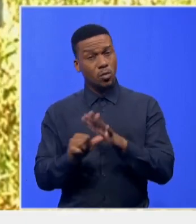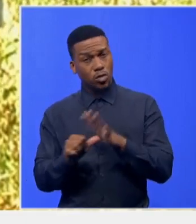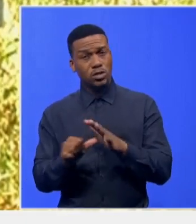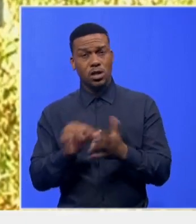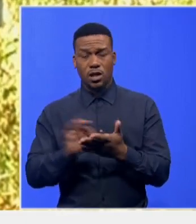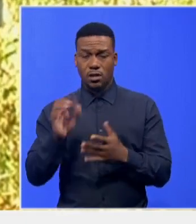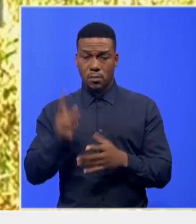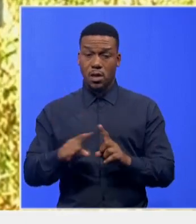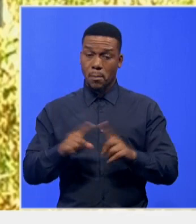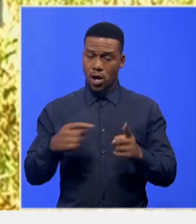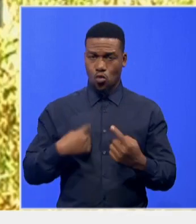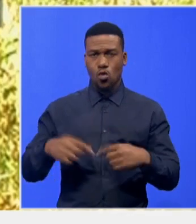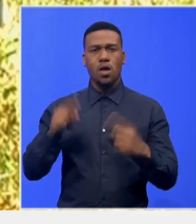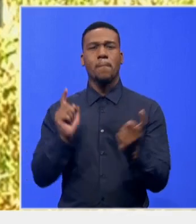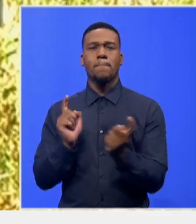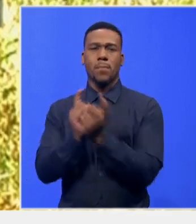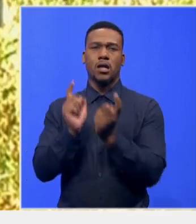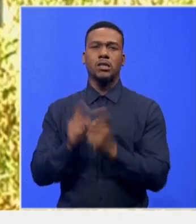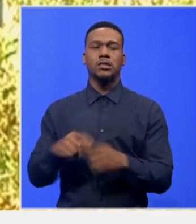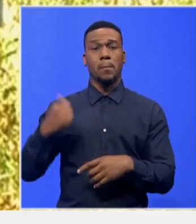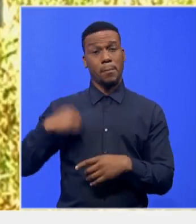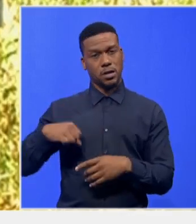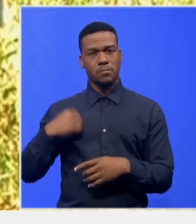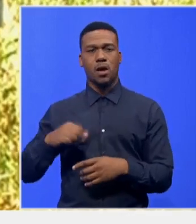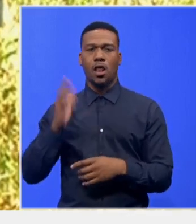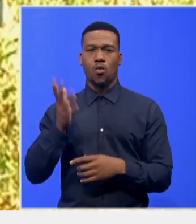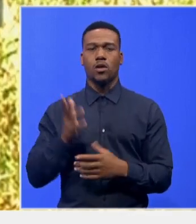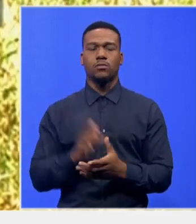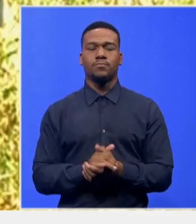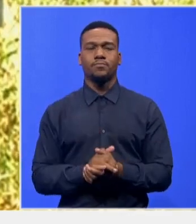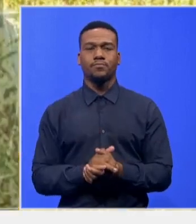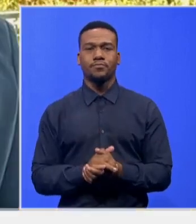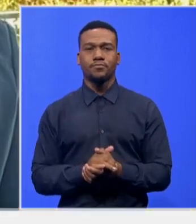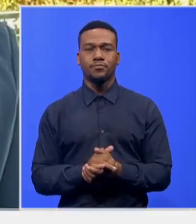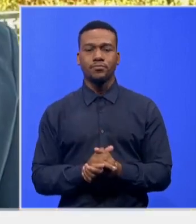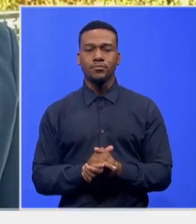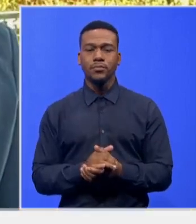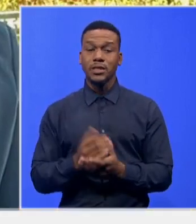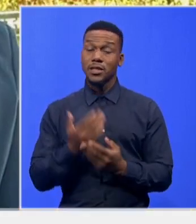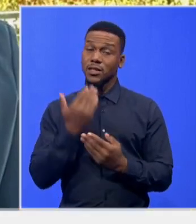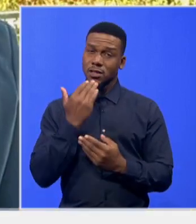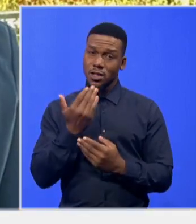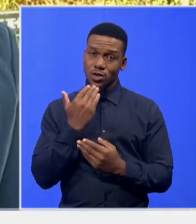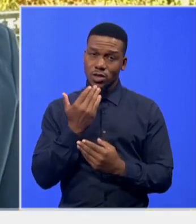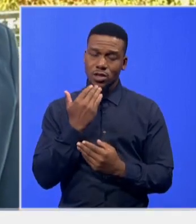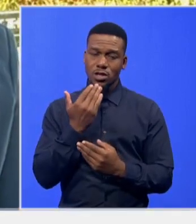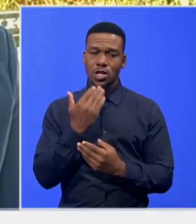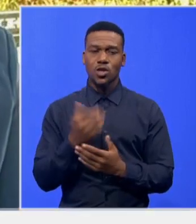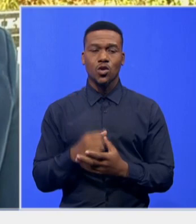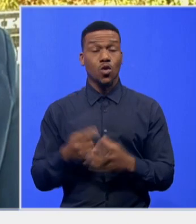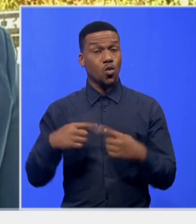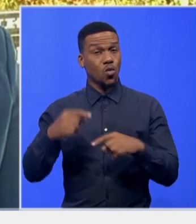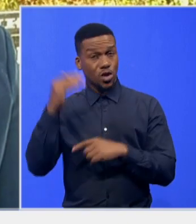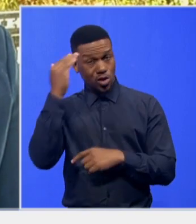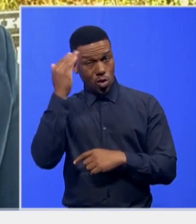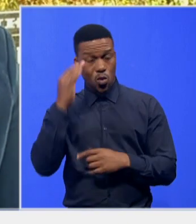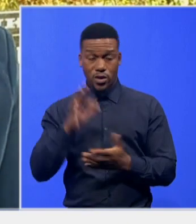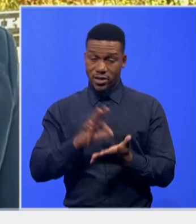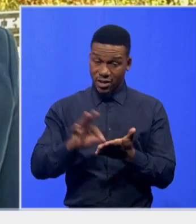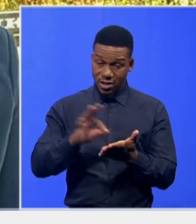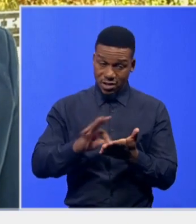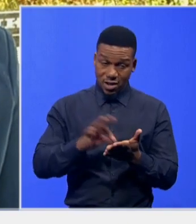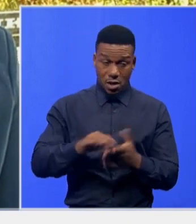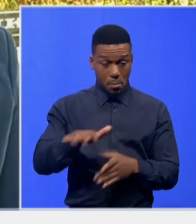taking that up with the Greater Zanin municipality. Aldrin? Thank you so much for that. And of course, we know that when it comes to the cleaning of cemeteries